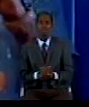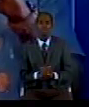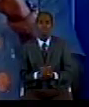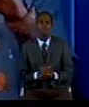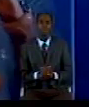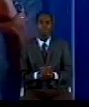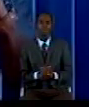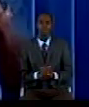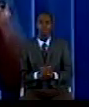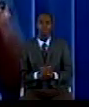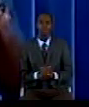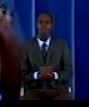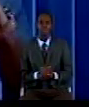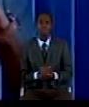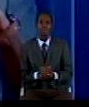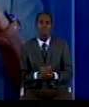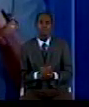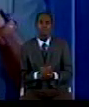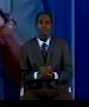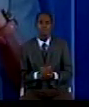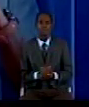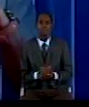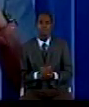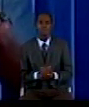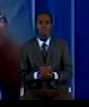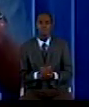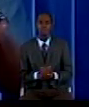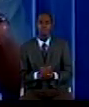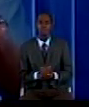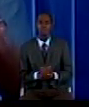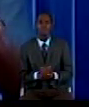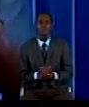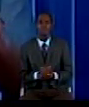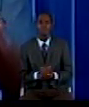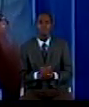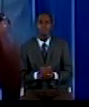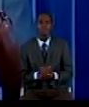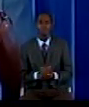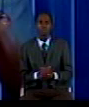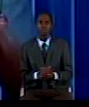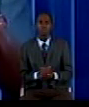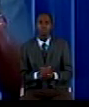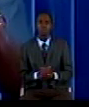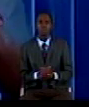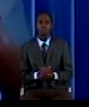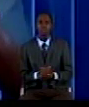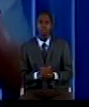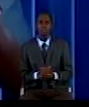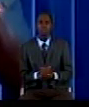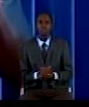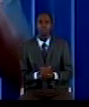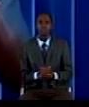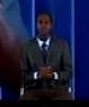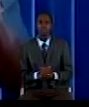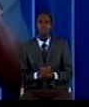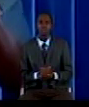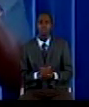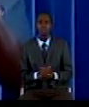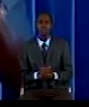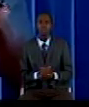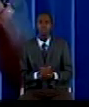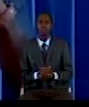muka shigo muka samu sit a baya da muka zonna salocin da ake addu'a ka ce duk mai